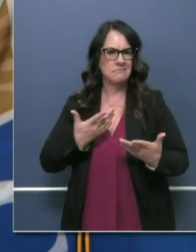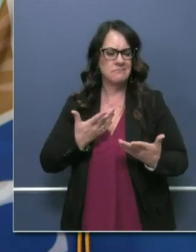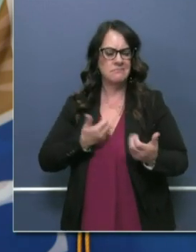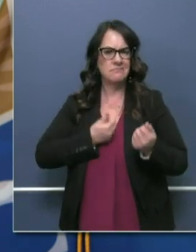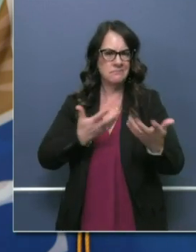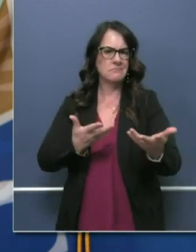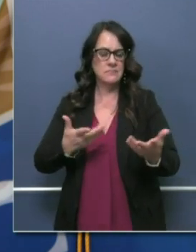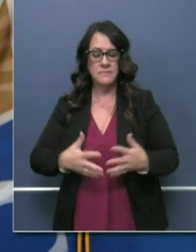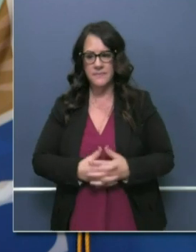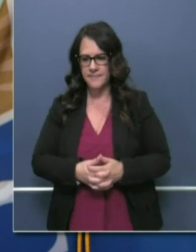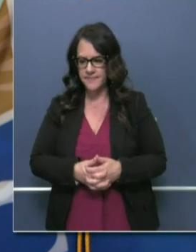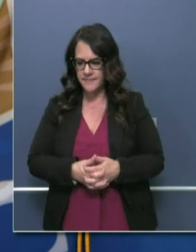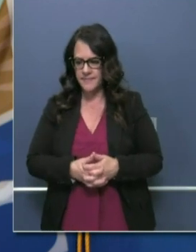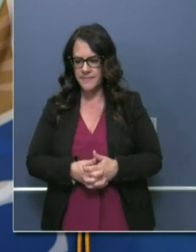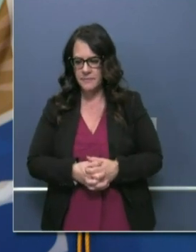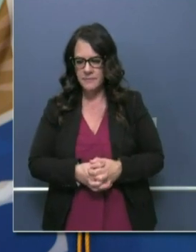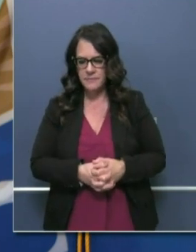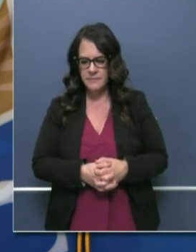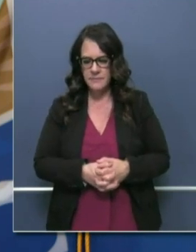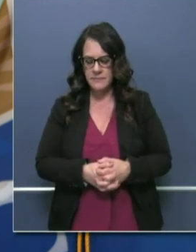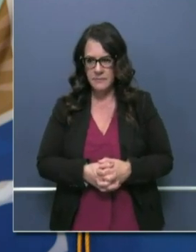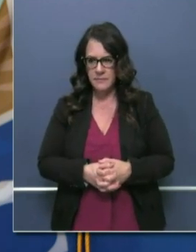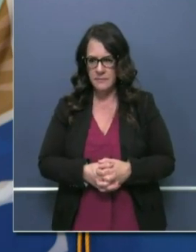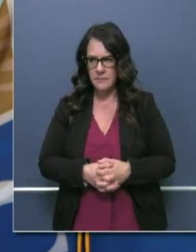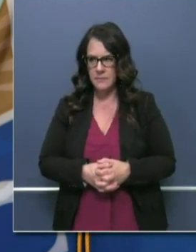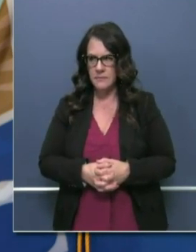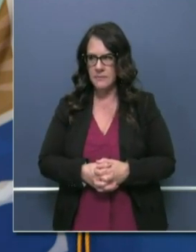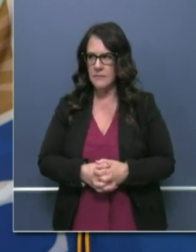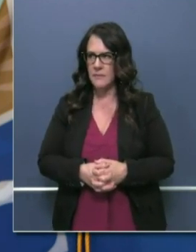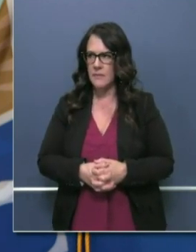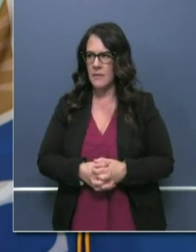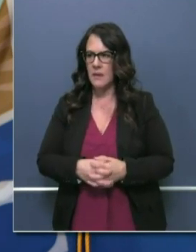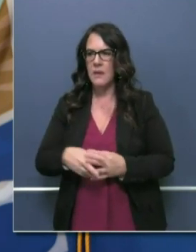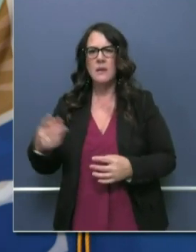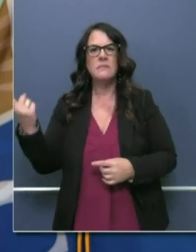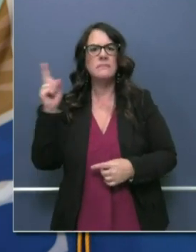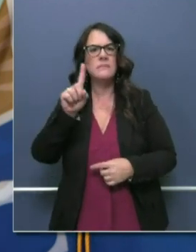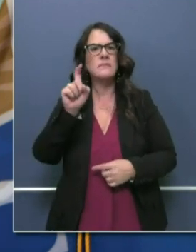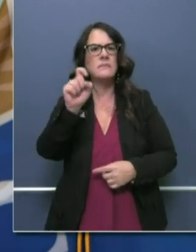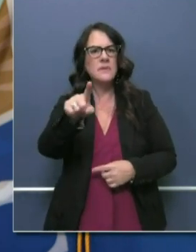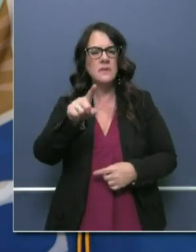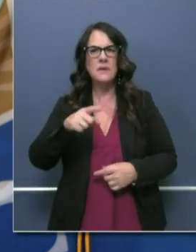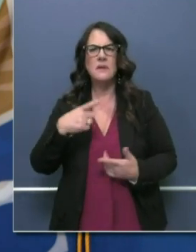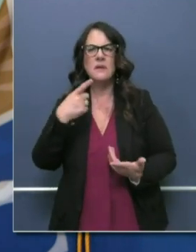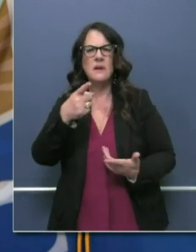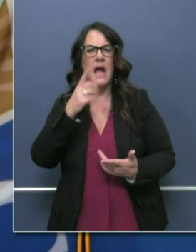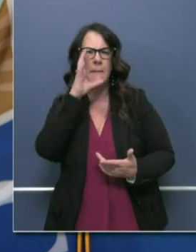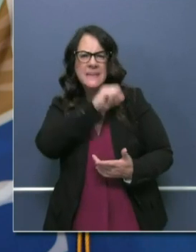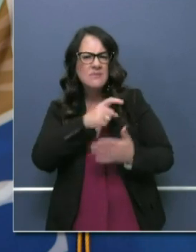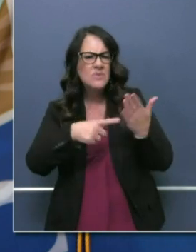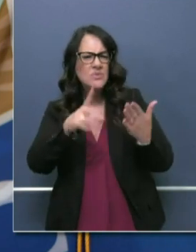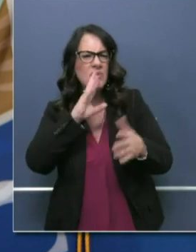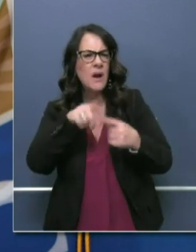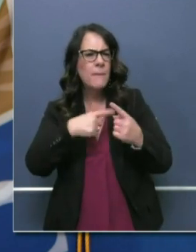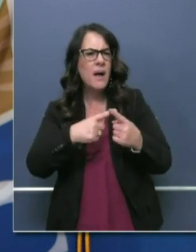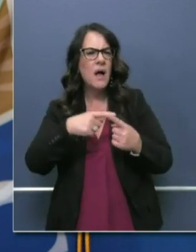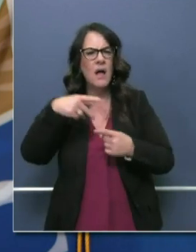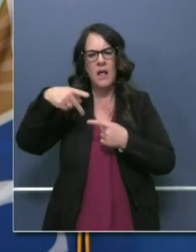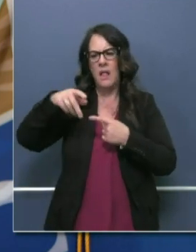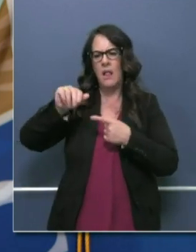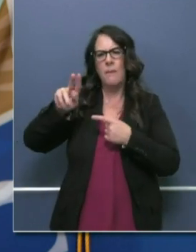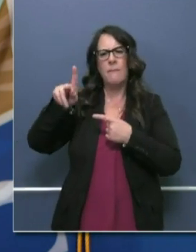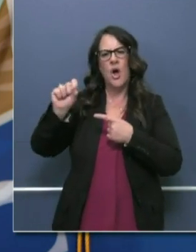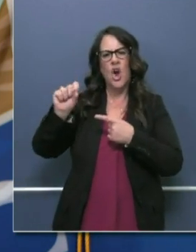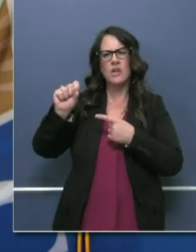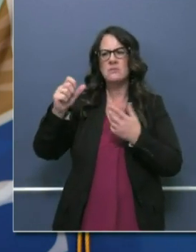Hi, Governor. I didn't hear you say anything about, and sorry if I missed it, parks or open spaces. So where does that fall in terms